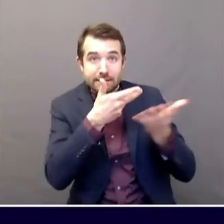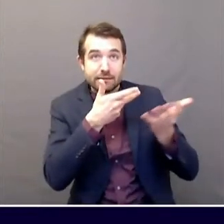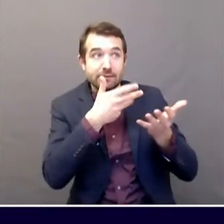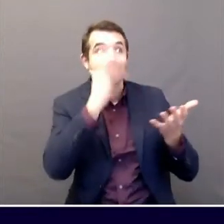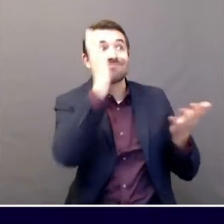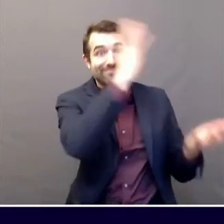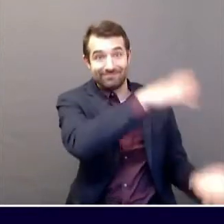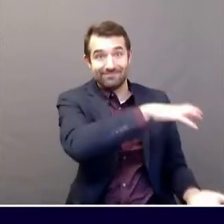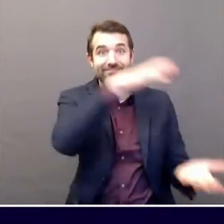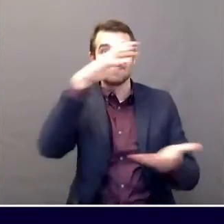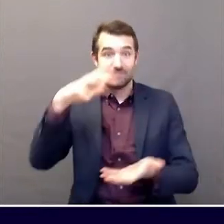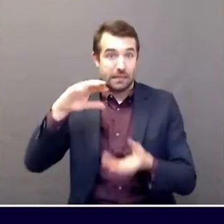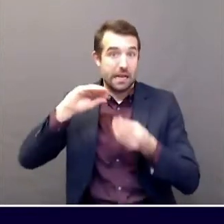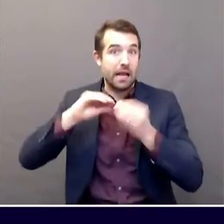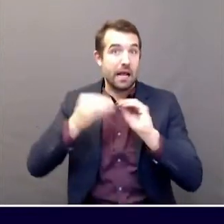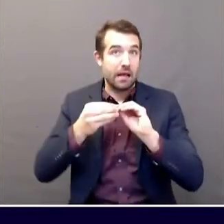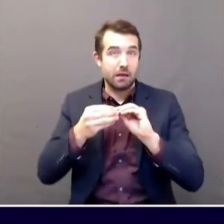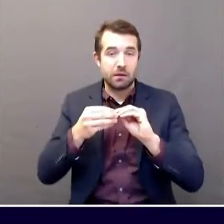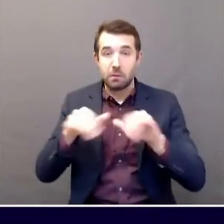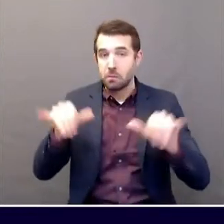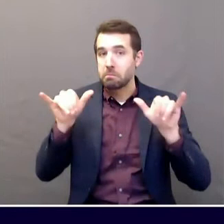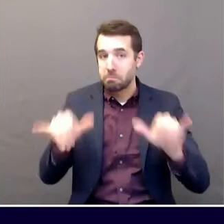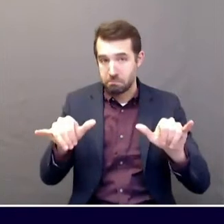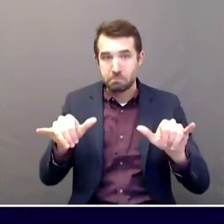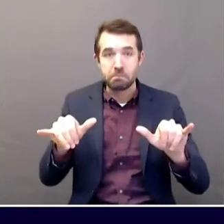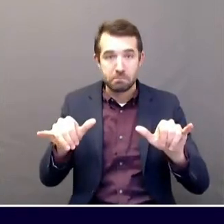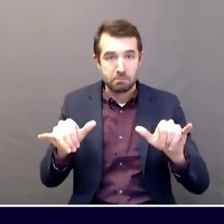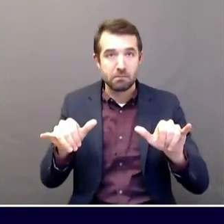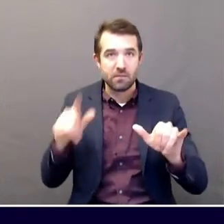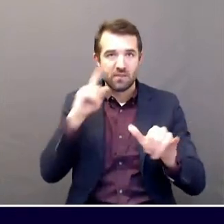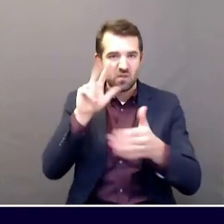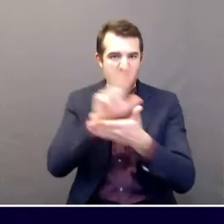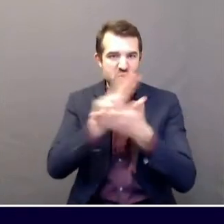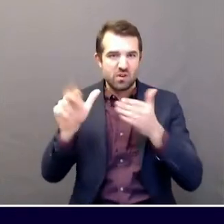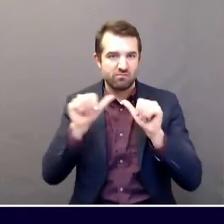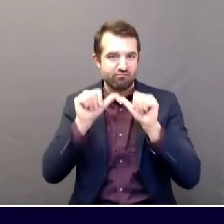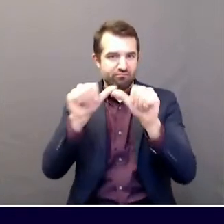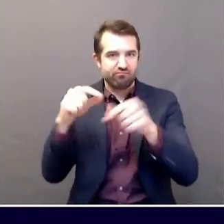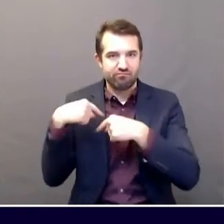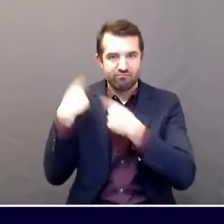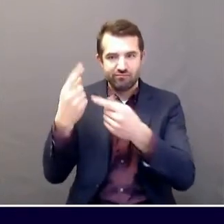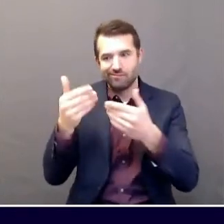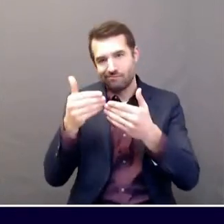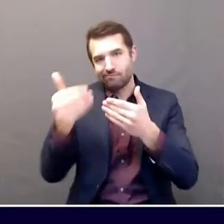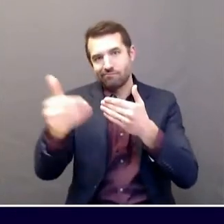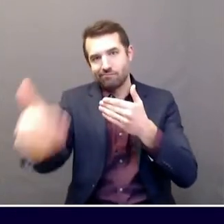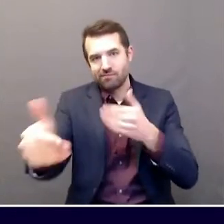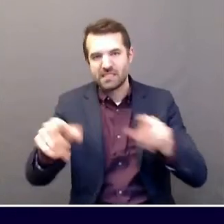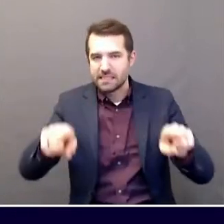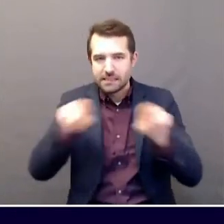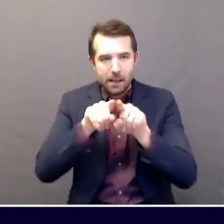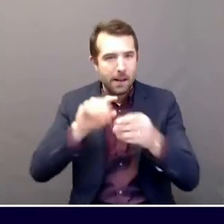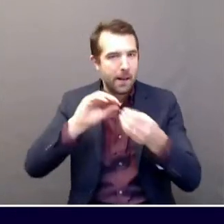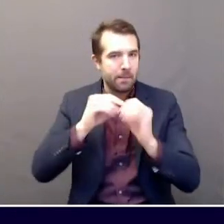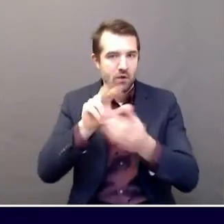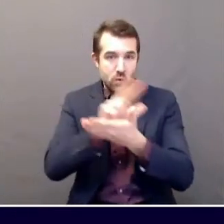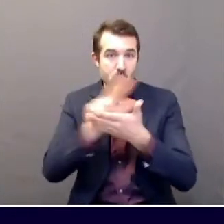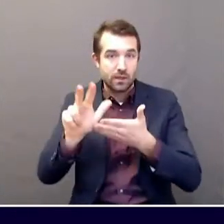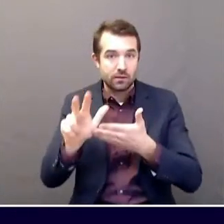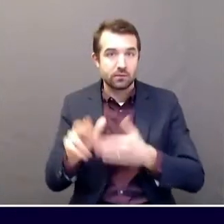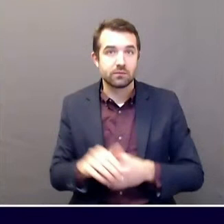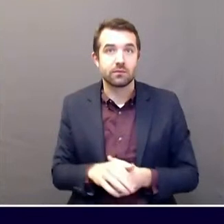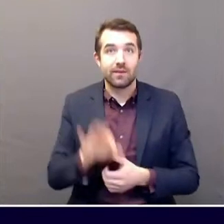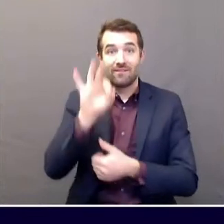will remain at this level for the subsequent 2 weeks, so 3 weeks in total. Next week, February 1st,